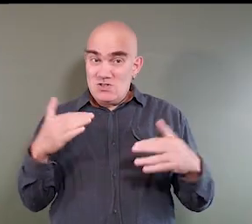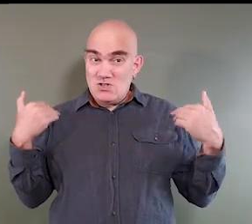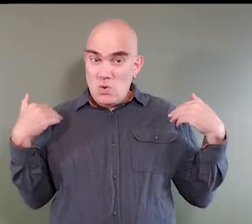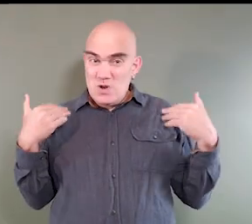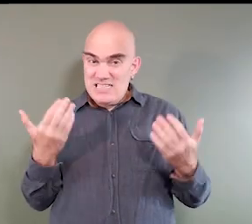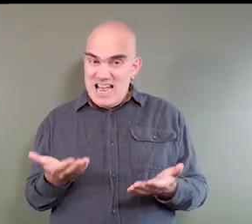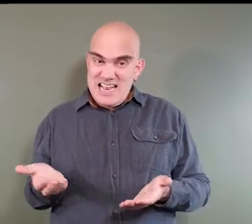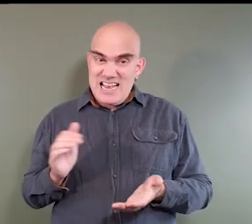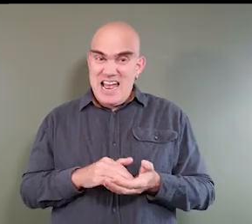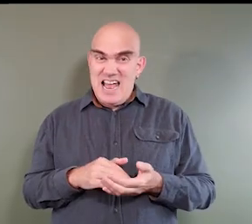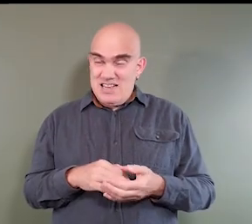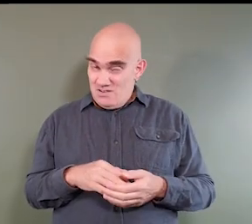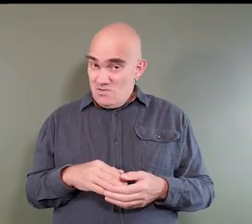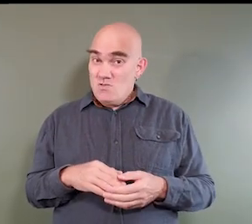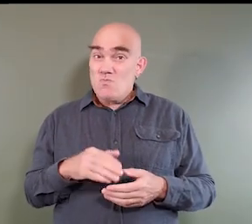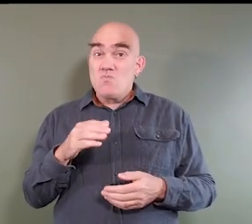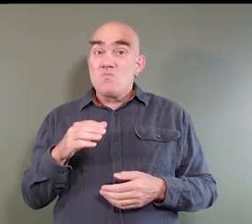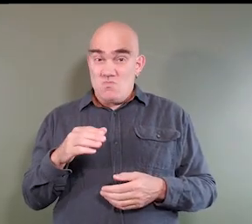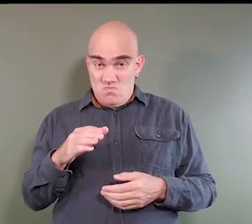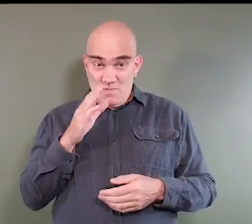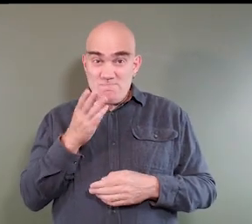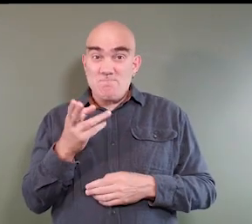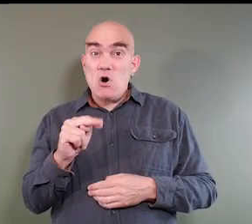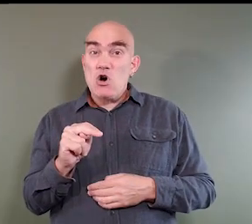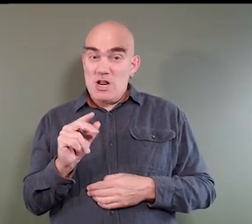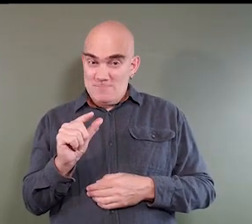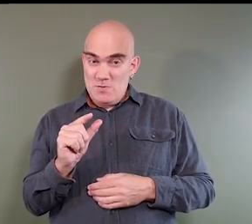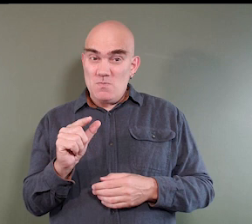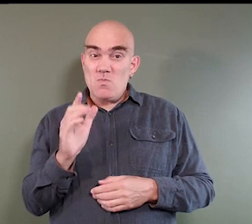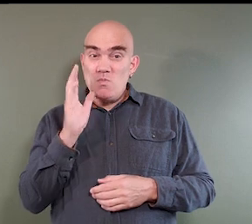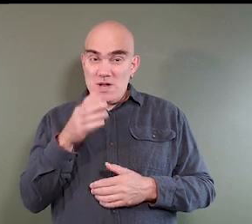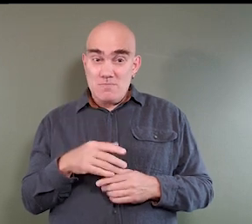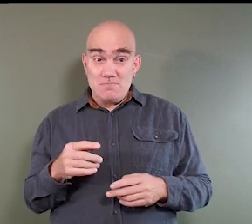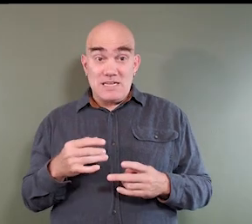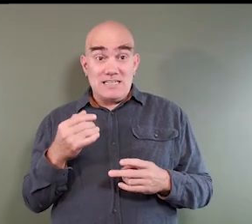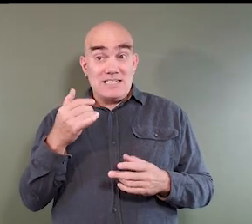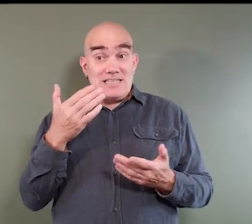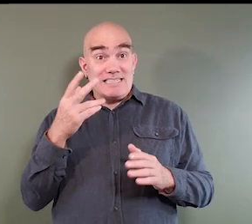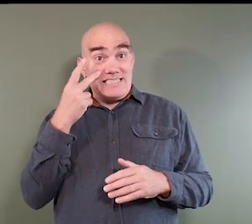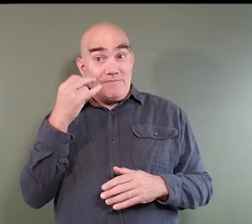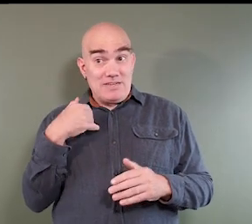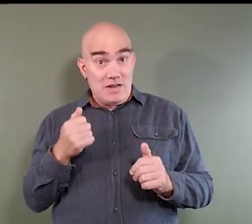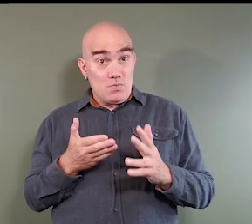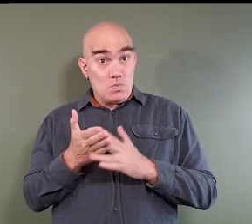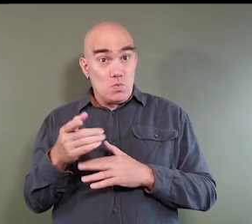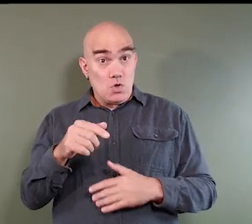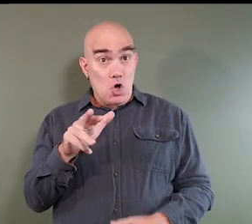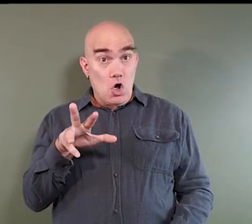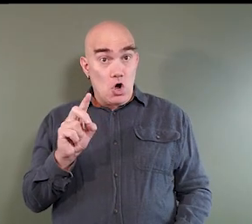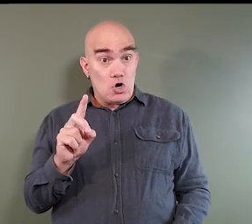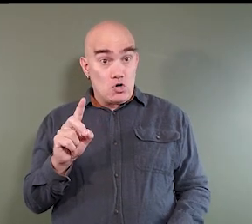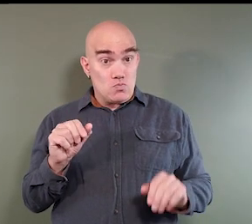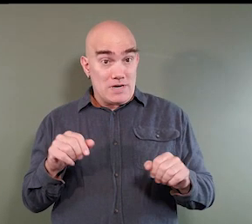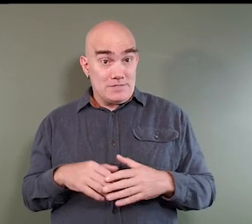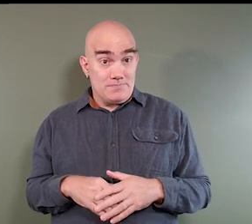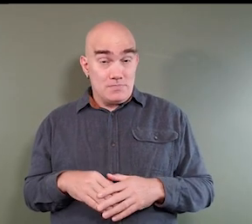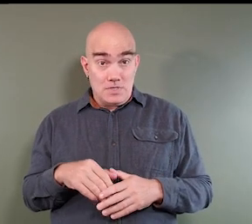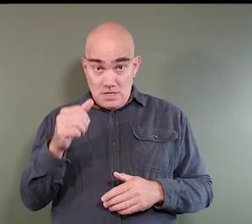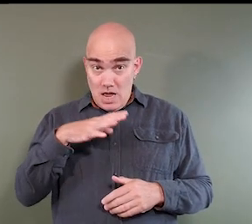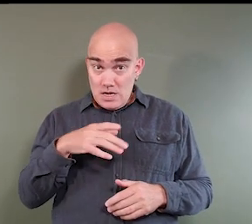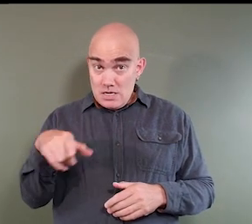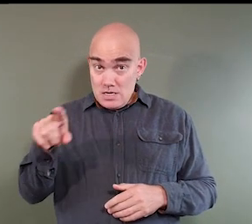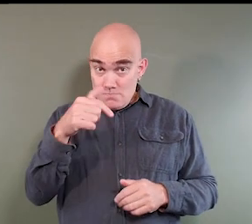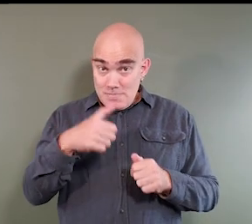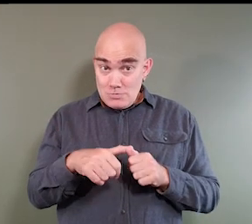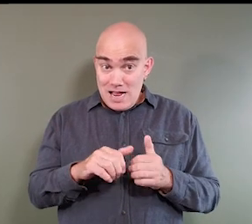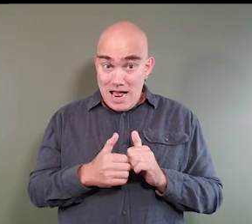again one more time. They're gonna burn a little bit, but let's see if we can get through these Arnold presses. Guys, remember those